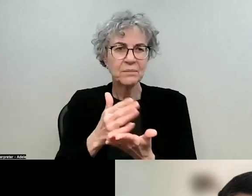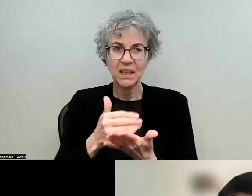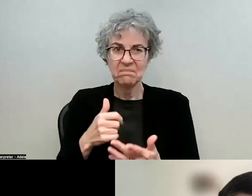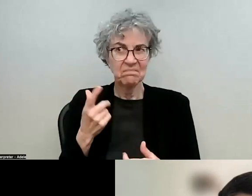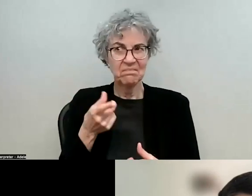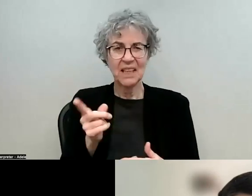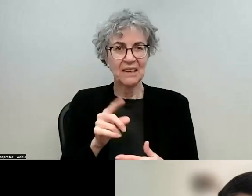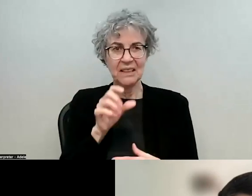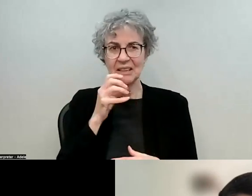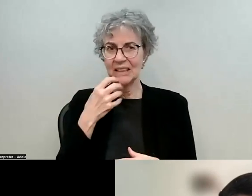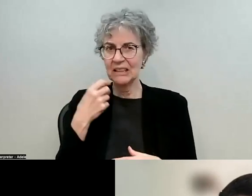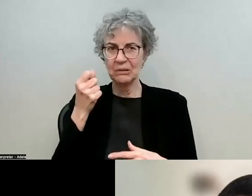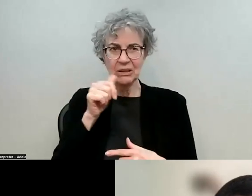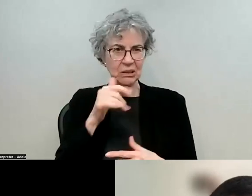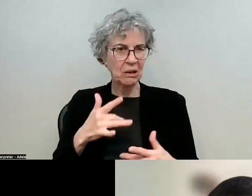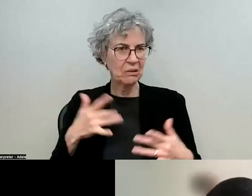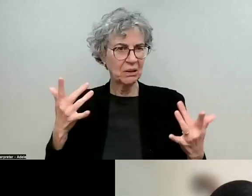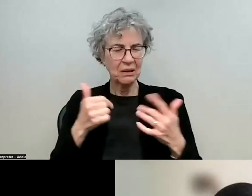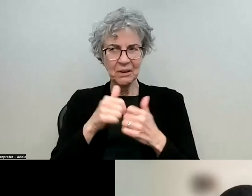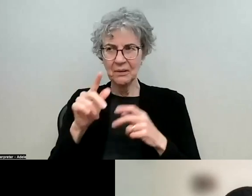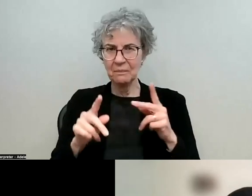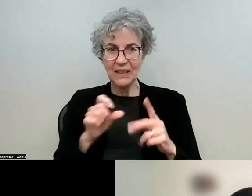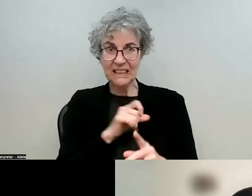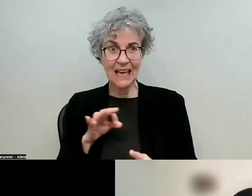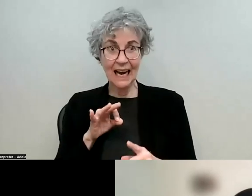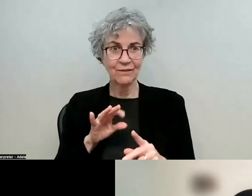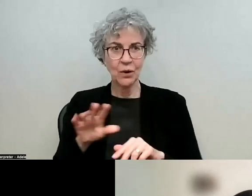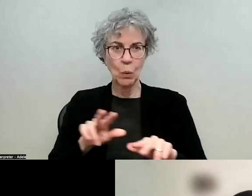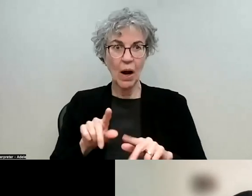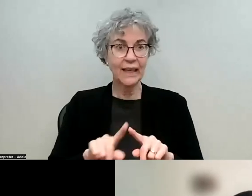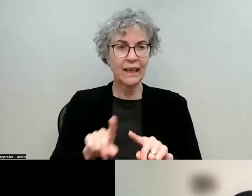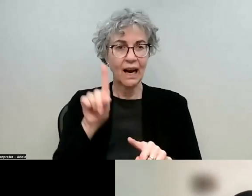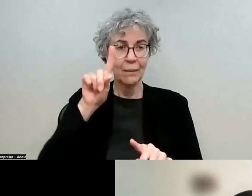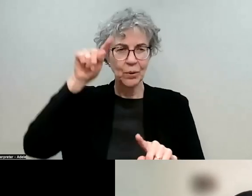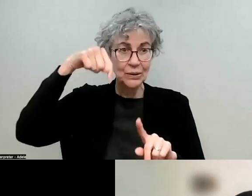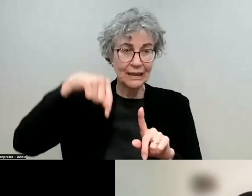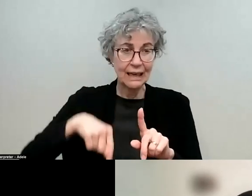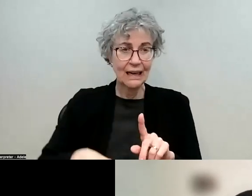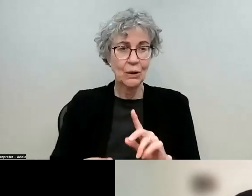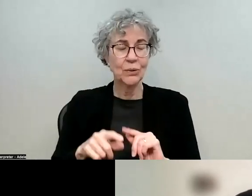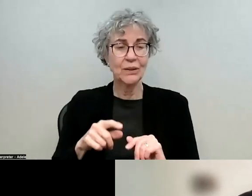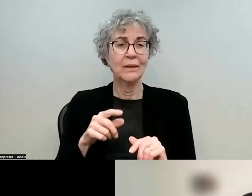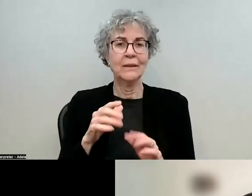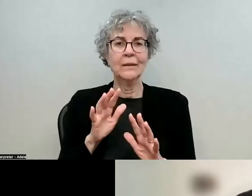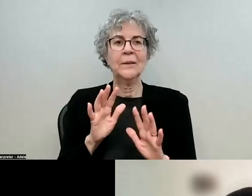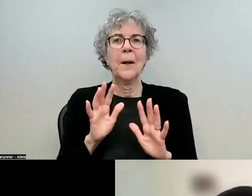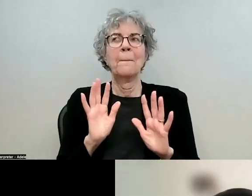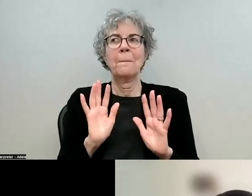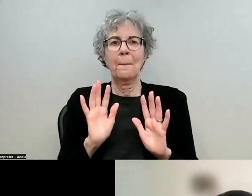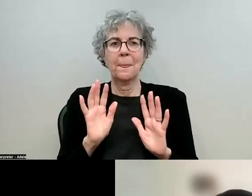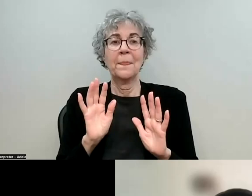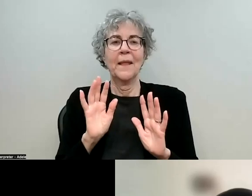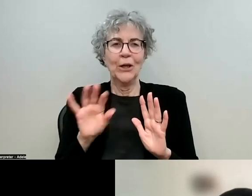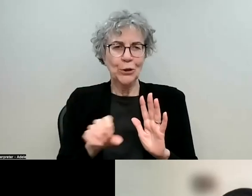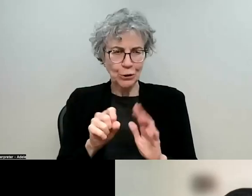having people wandering up and down the stairwells and that. So it took a while to get used to, but lesson learned.